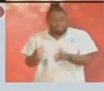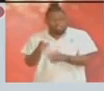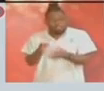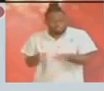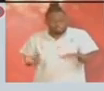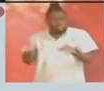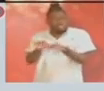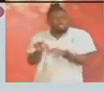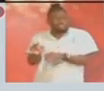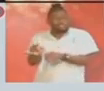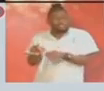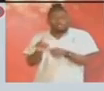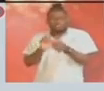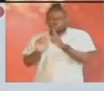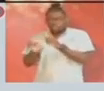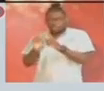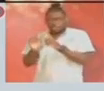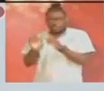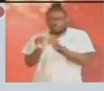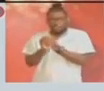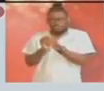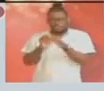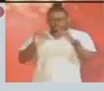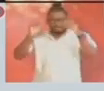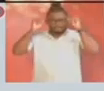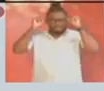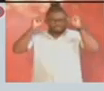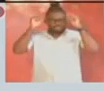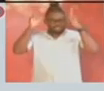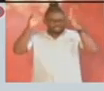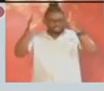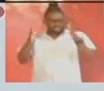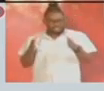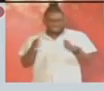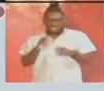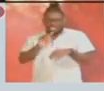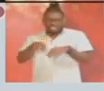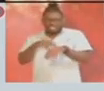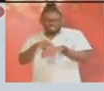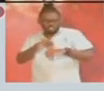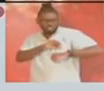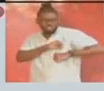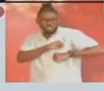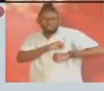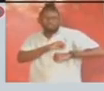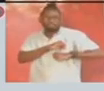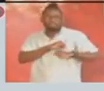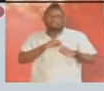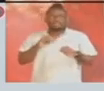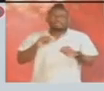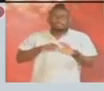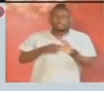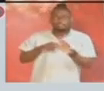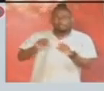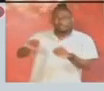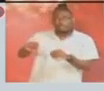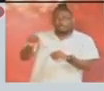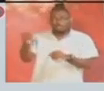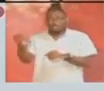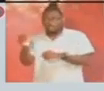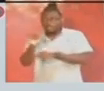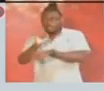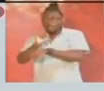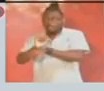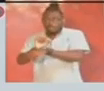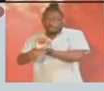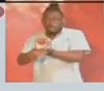colleague, the Minister of National Security, we will start to vaccinate essential workers under the ambit